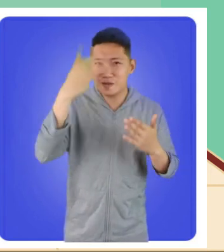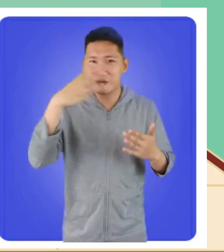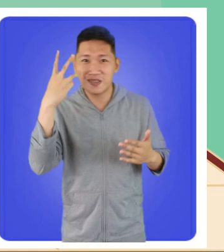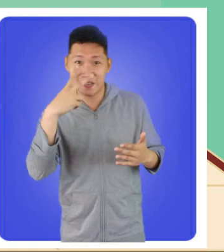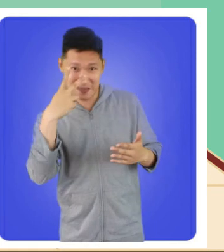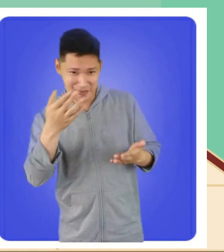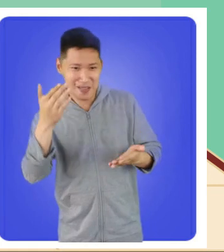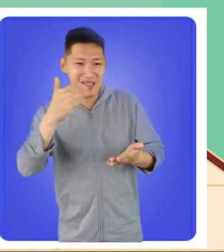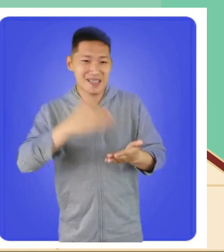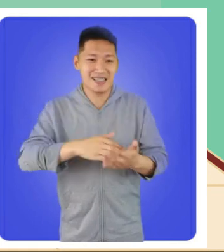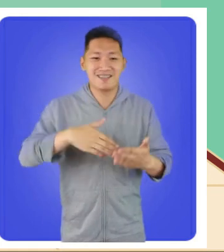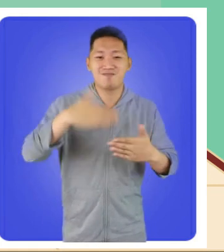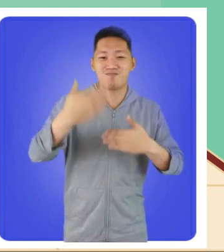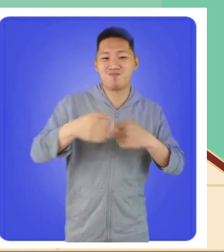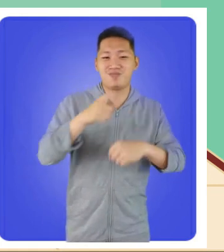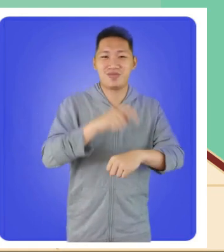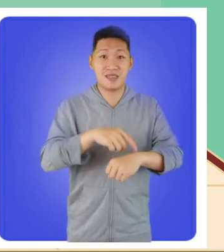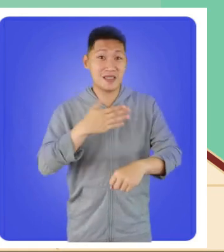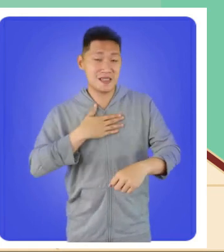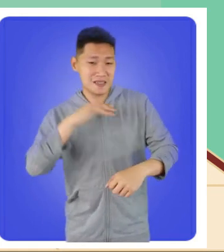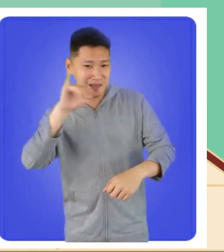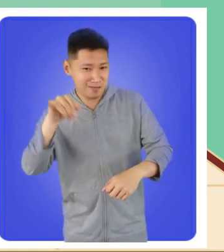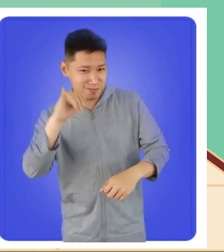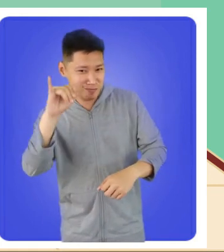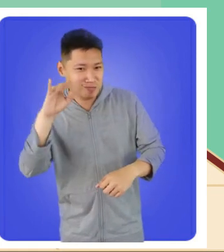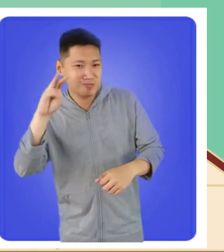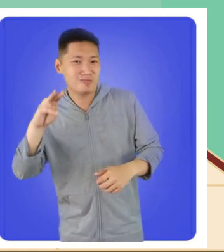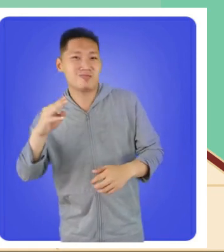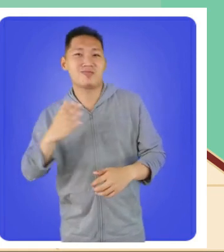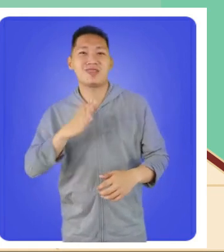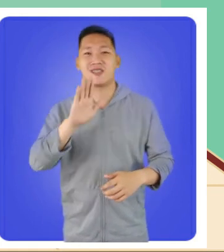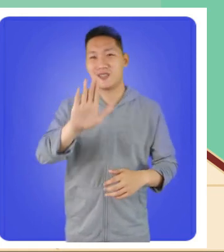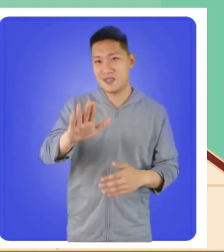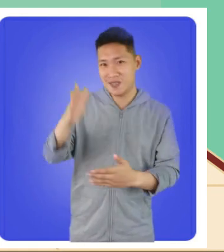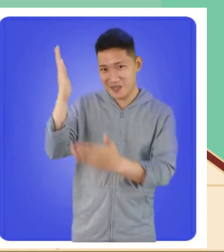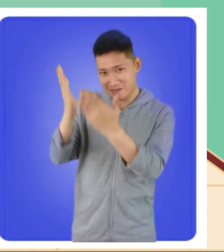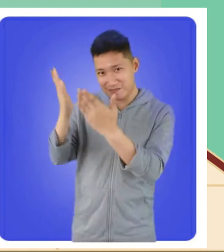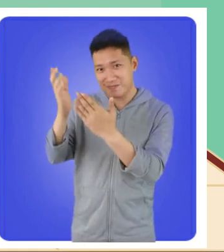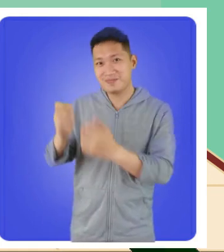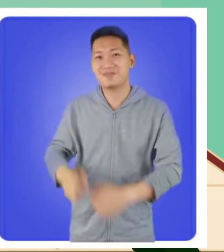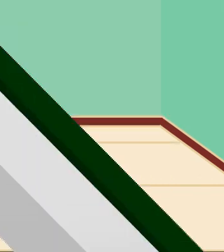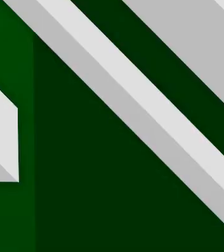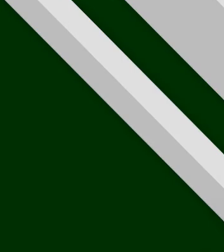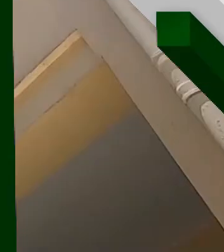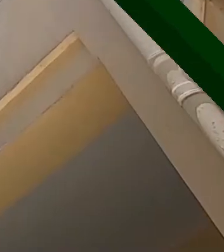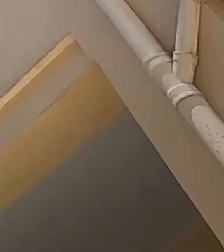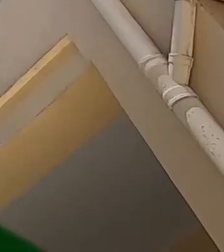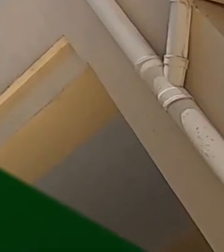watching and see you again next time. This is Sir Jim Ellis at your service.